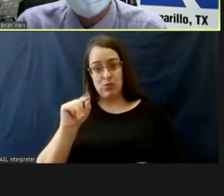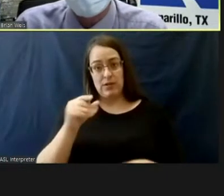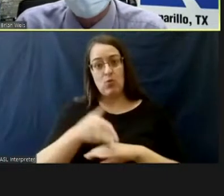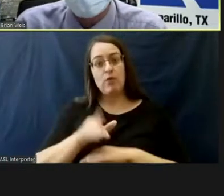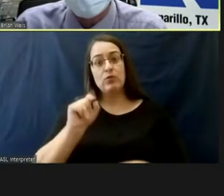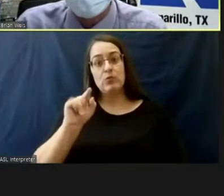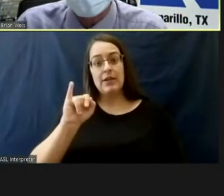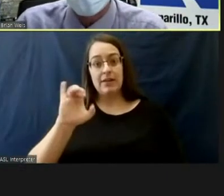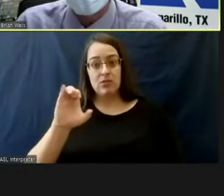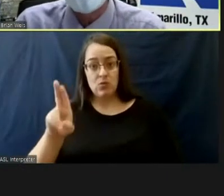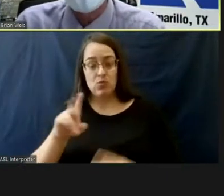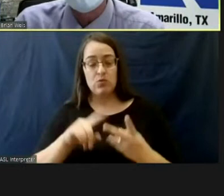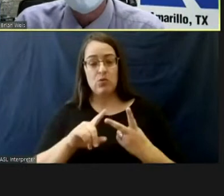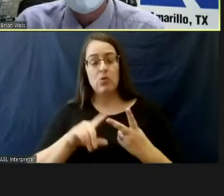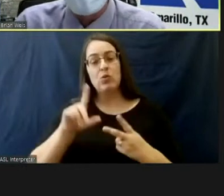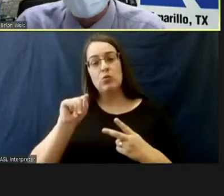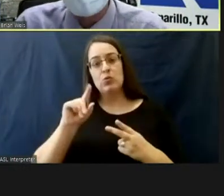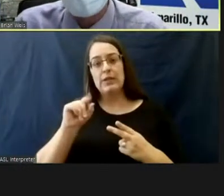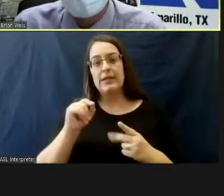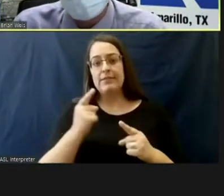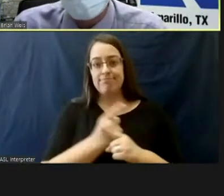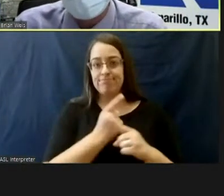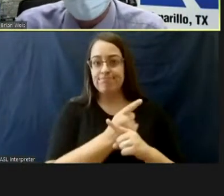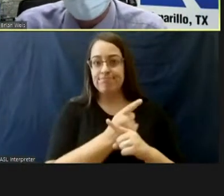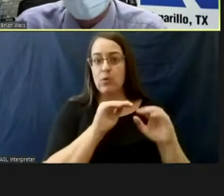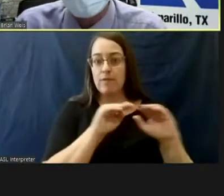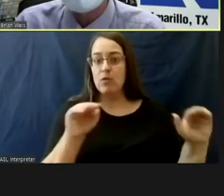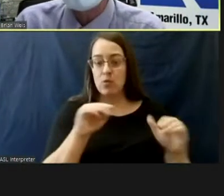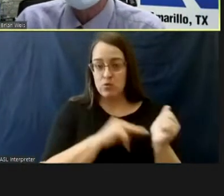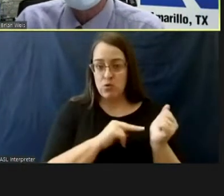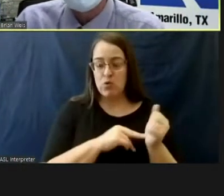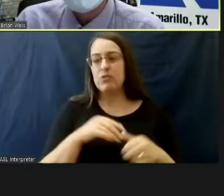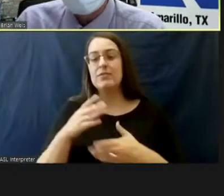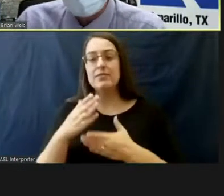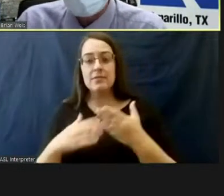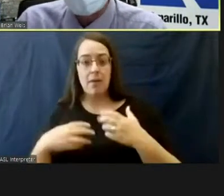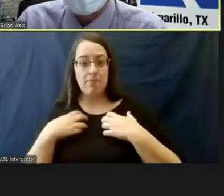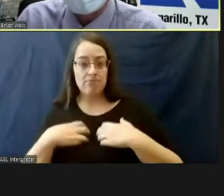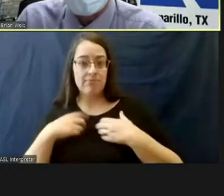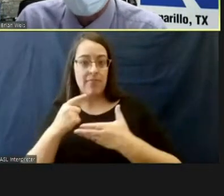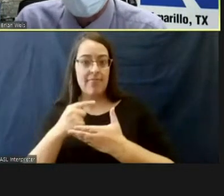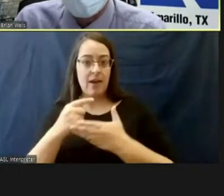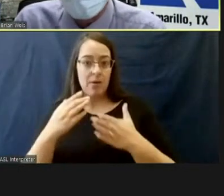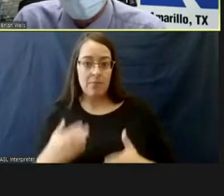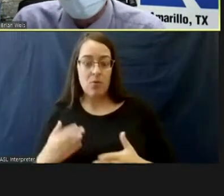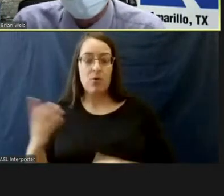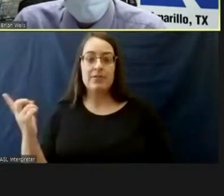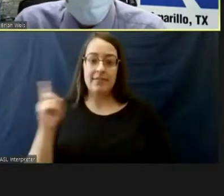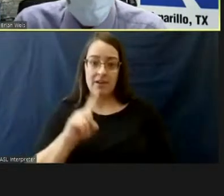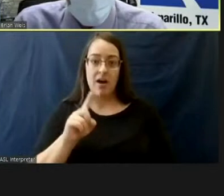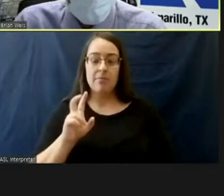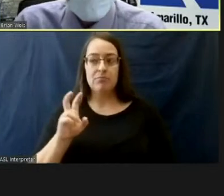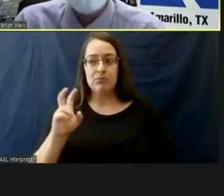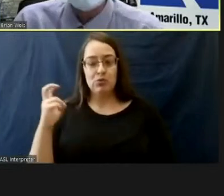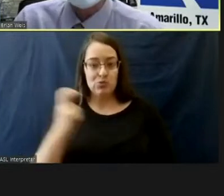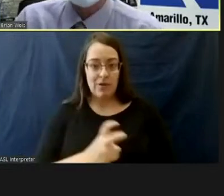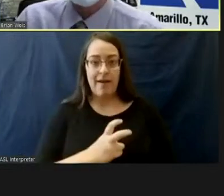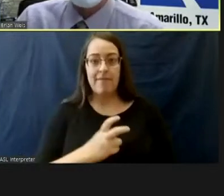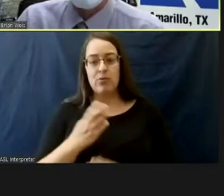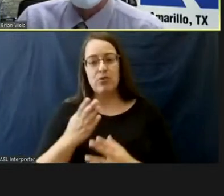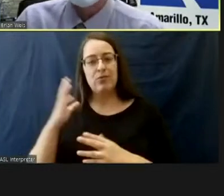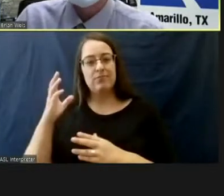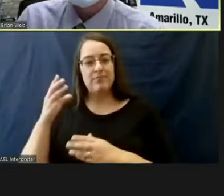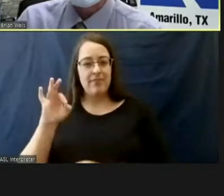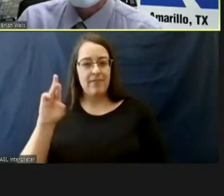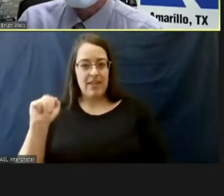20 med-surg nurses, along with a handful of respiratory therapists that have come to travel and visit us through FEMA. And that has